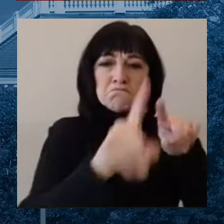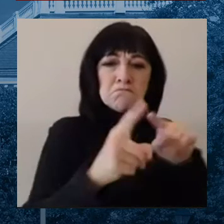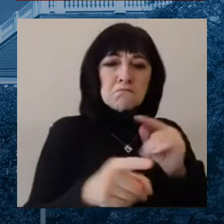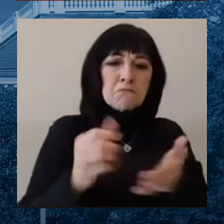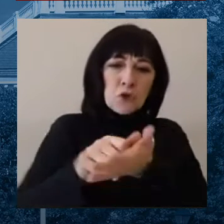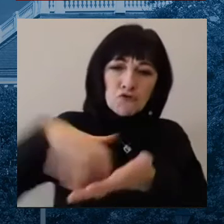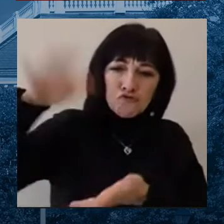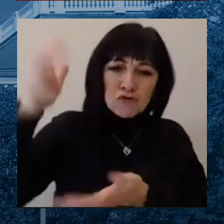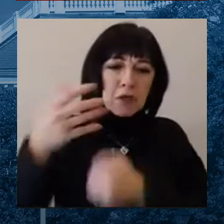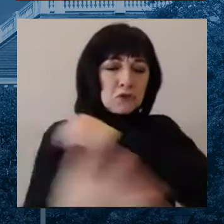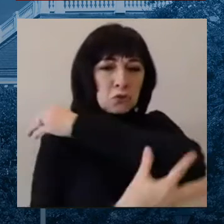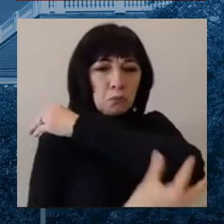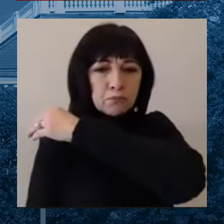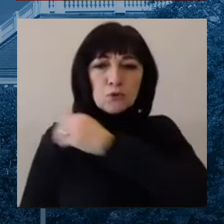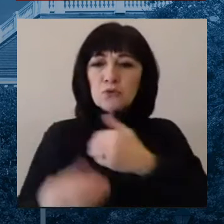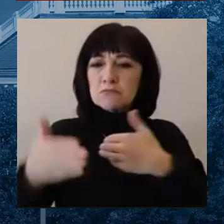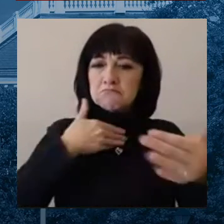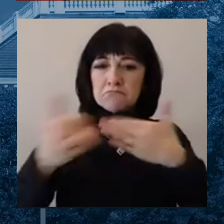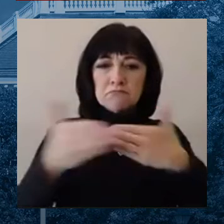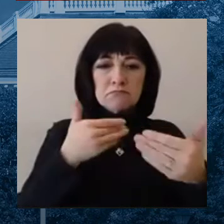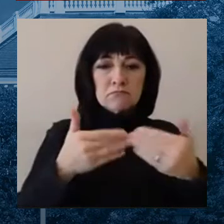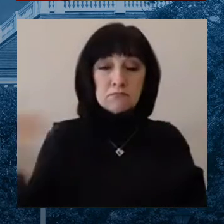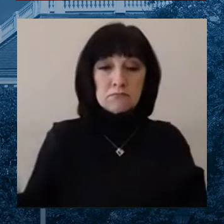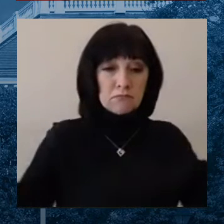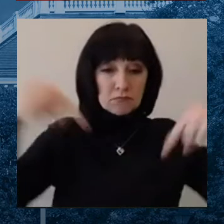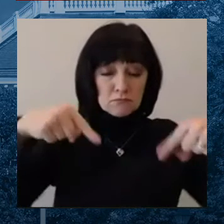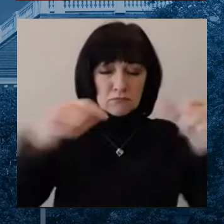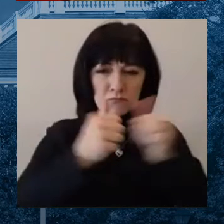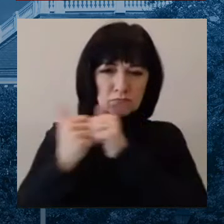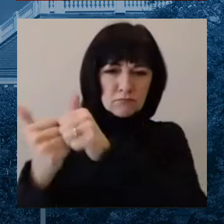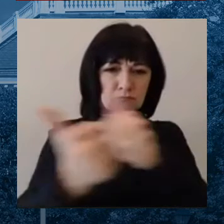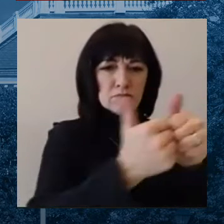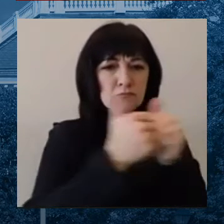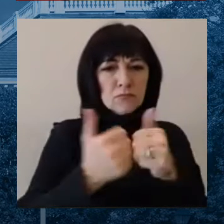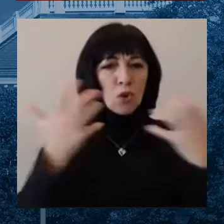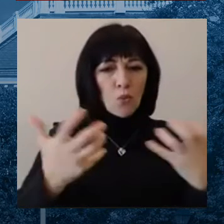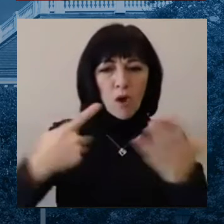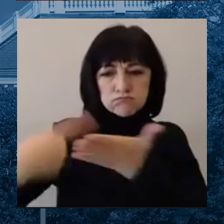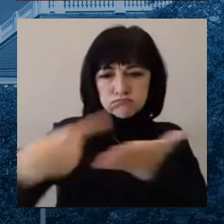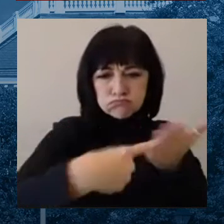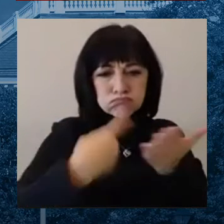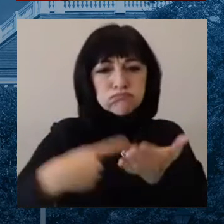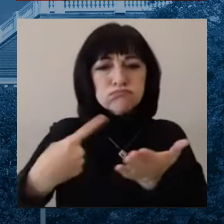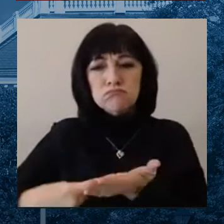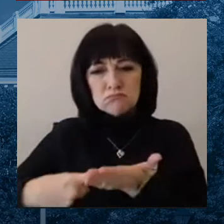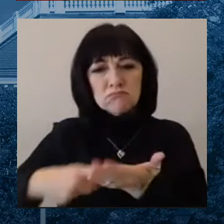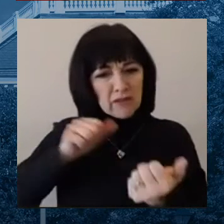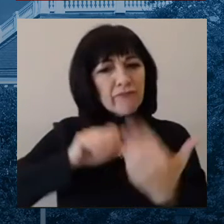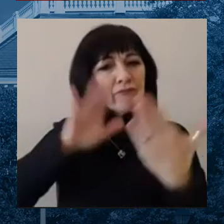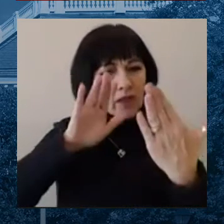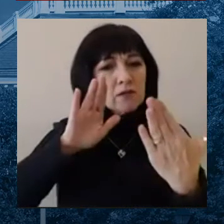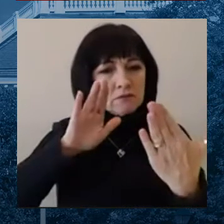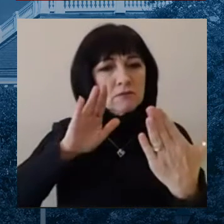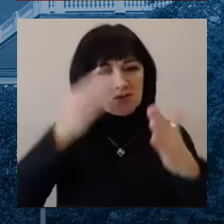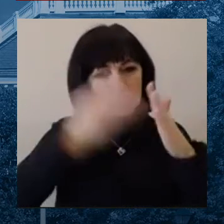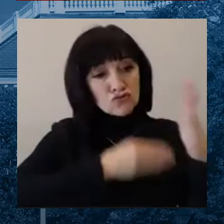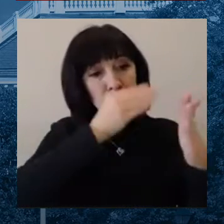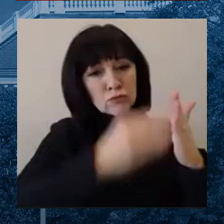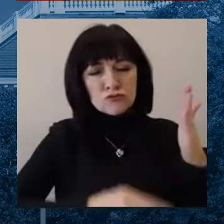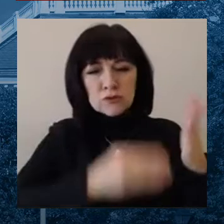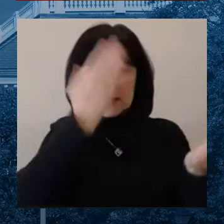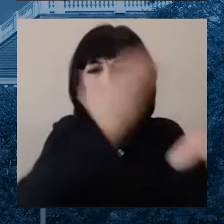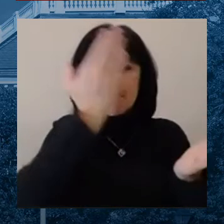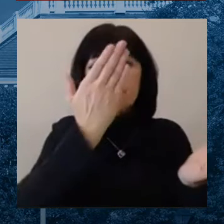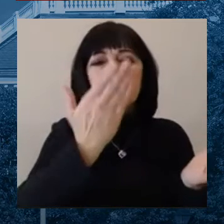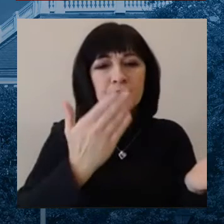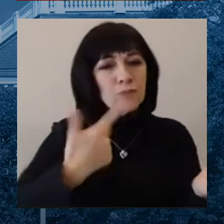situation, coming together to address discrimination and inequality. And we're making these things work because we stand on the words